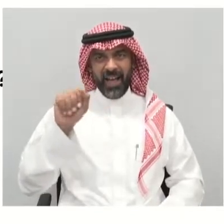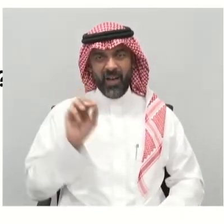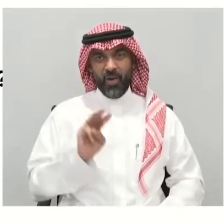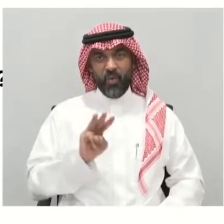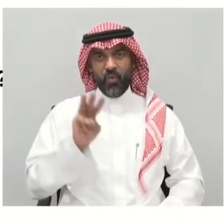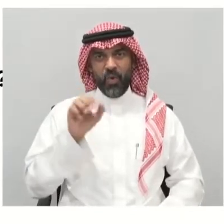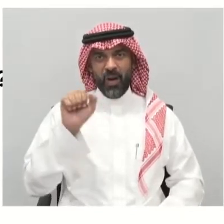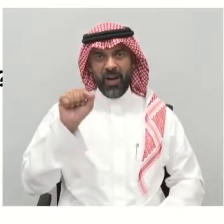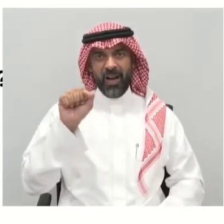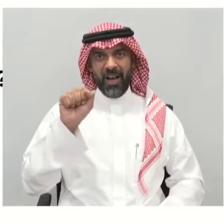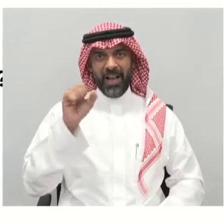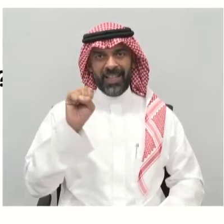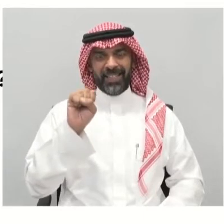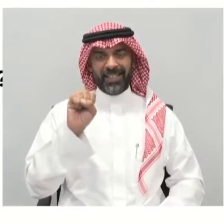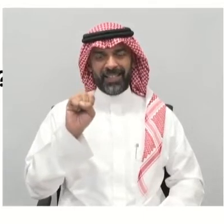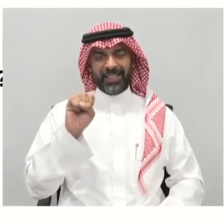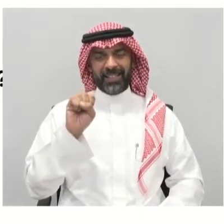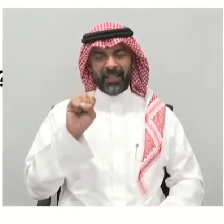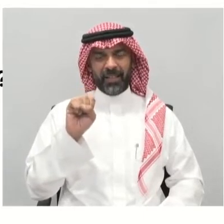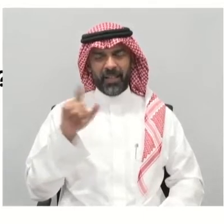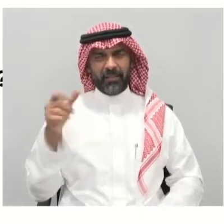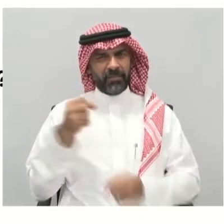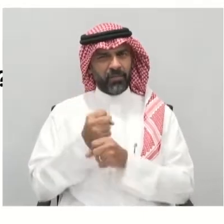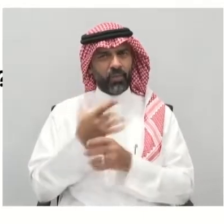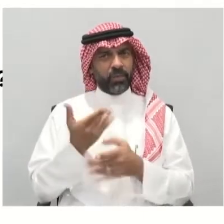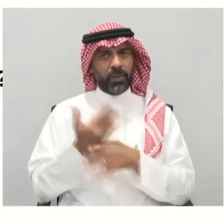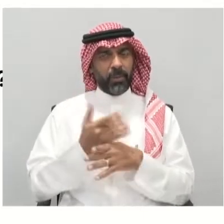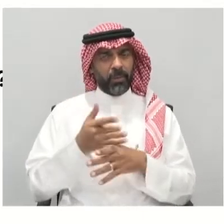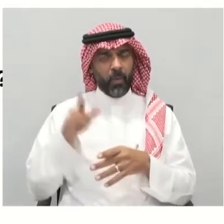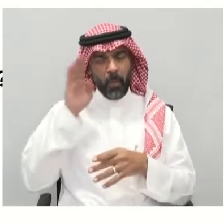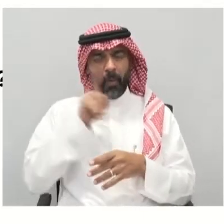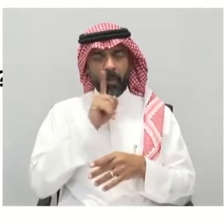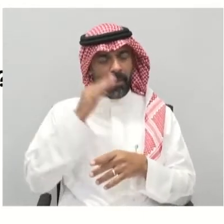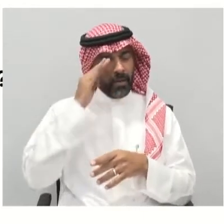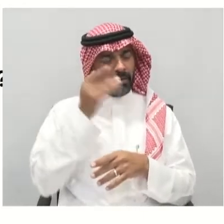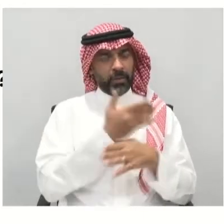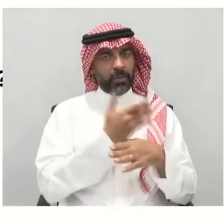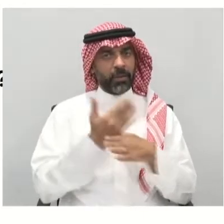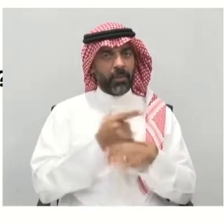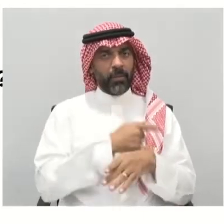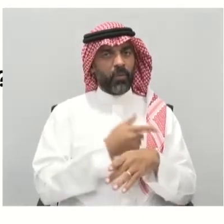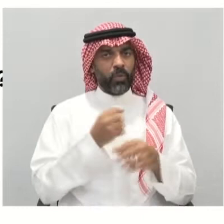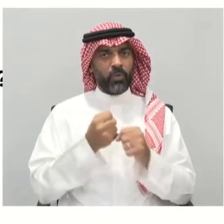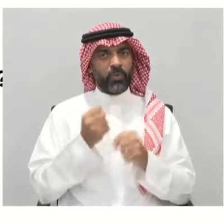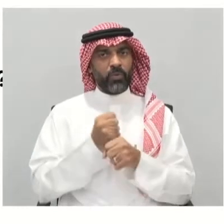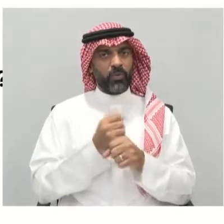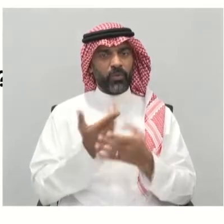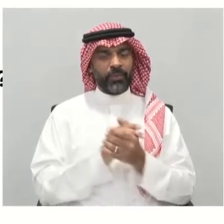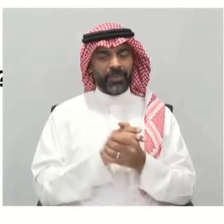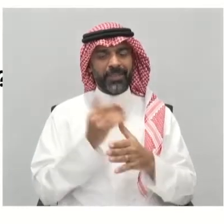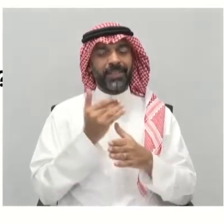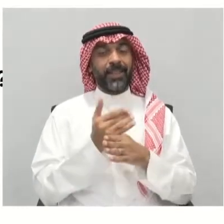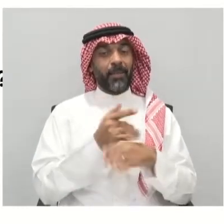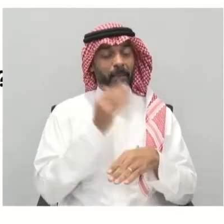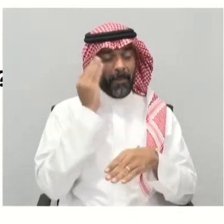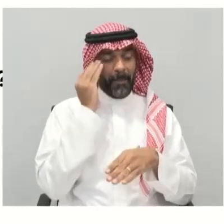what was she doing? What was she doing? What do you think she was doing? Layla was helping. Excellent.